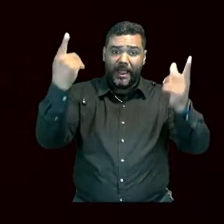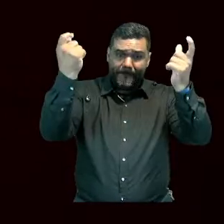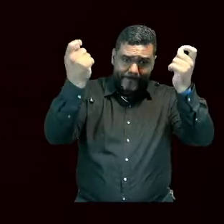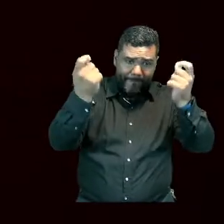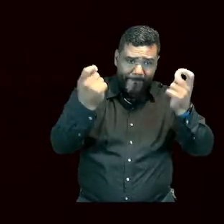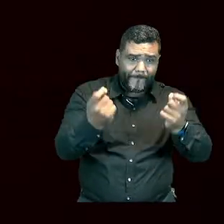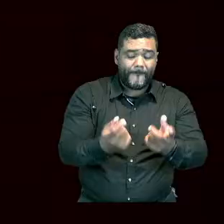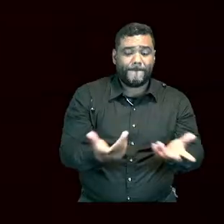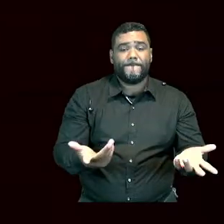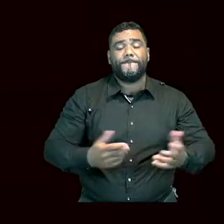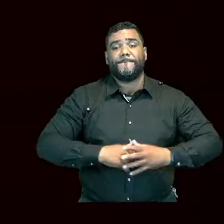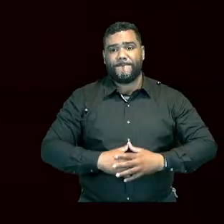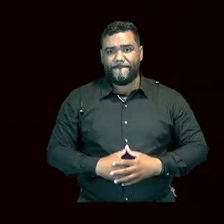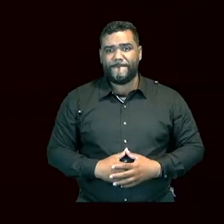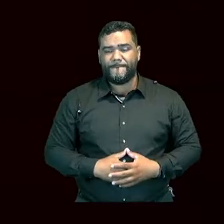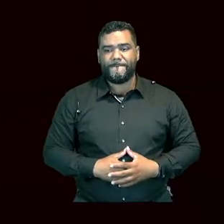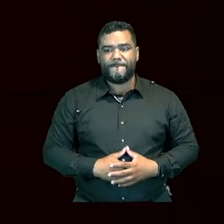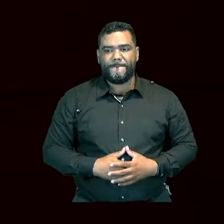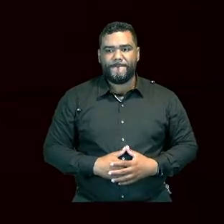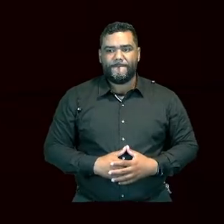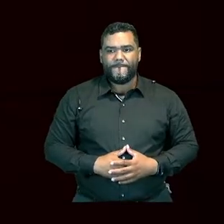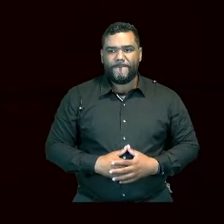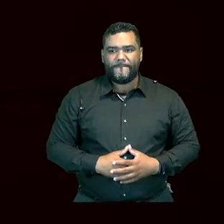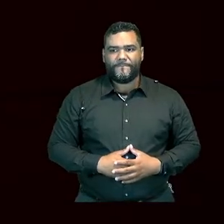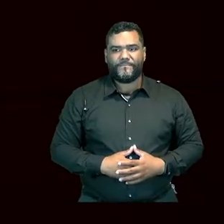ethnic and feminist economic models.